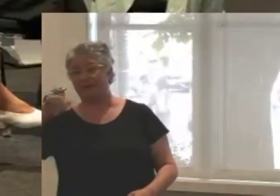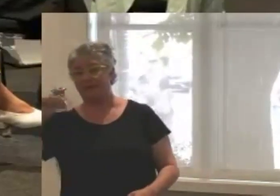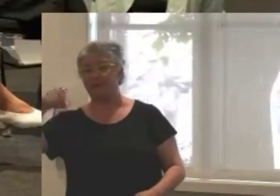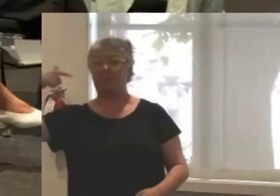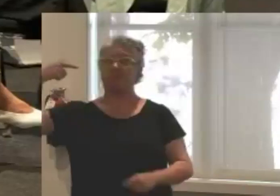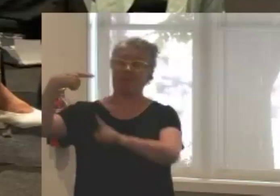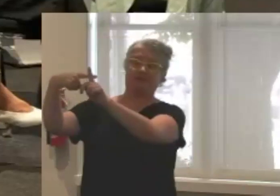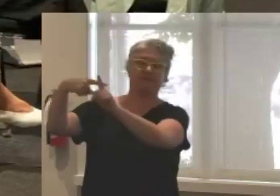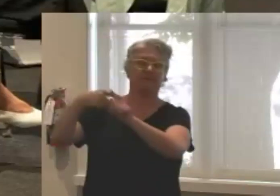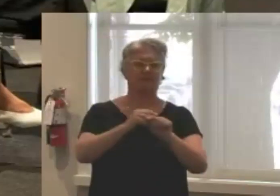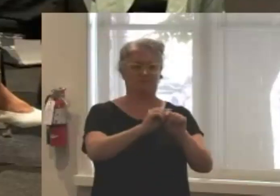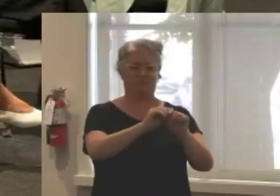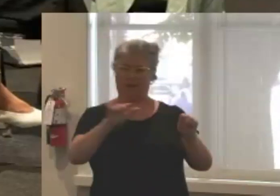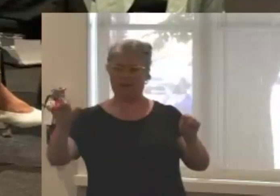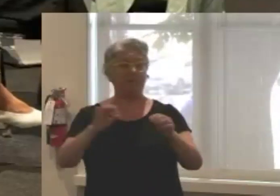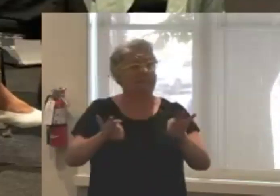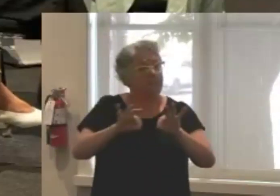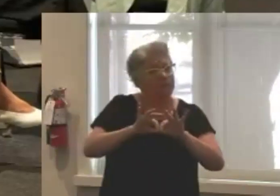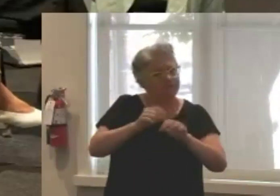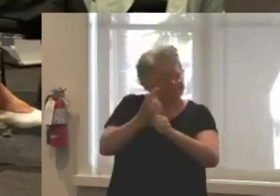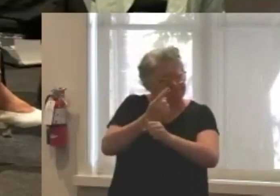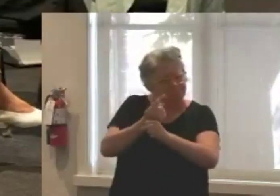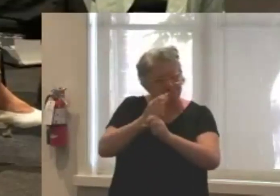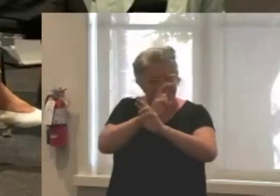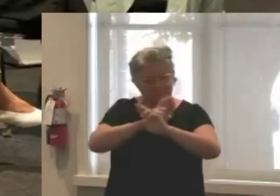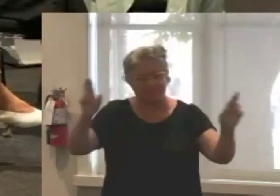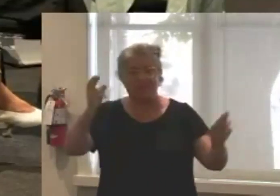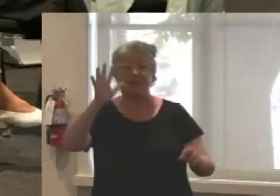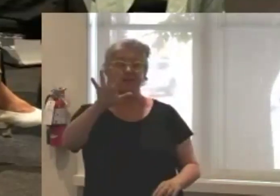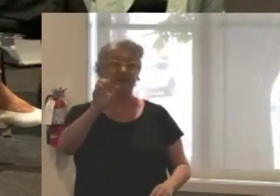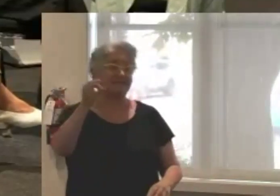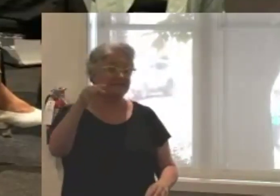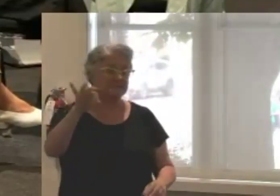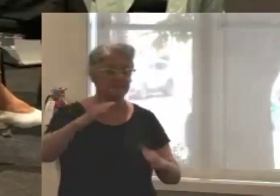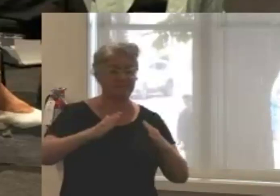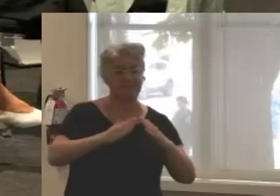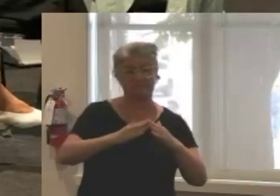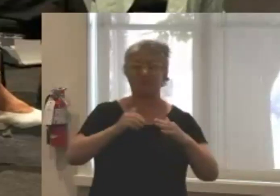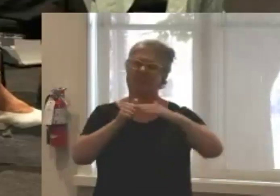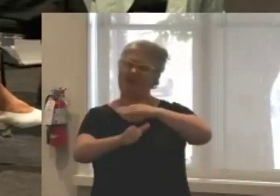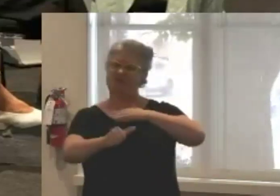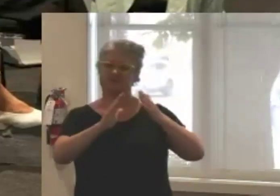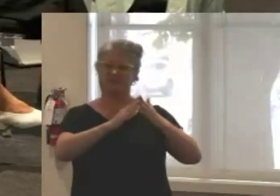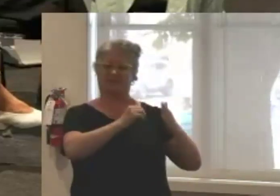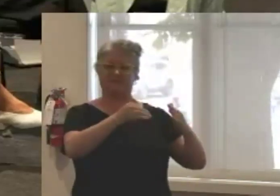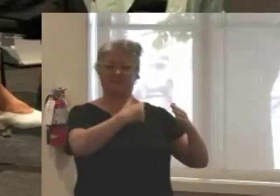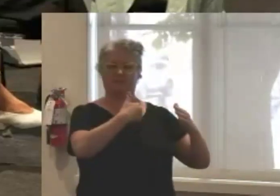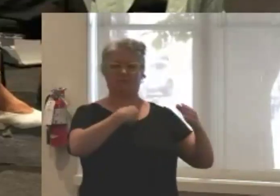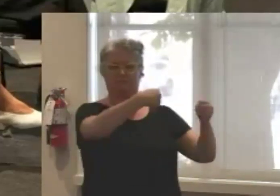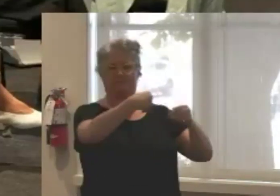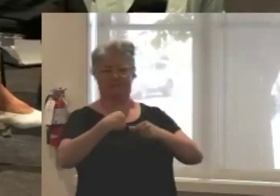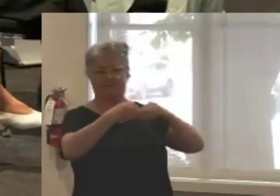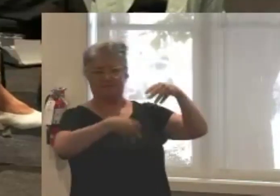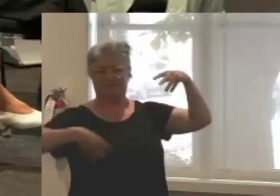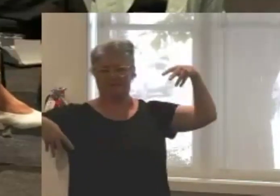2SLGBTQIA+. As I mentioned, the 519 is actually a City of Toronto agency, but that's not the acronym